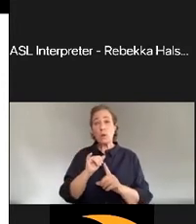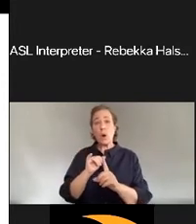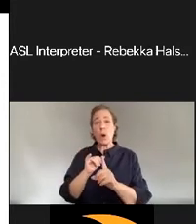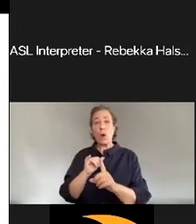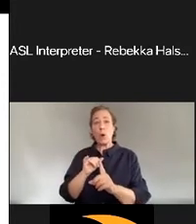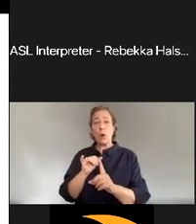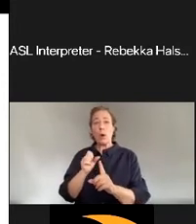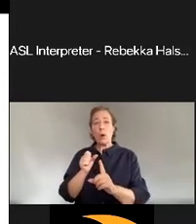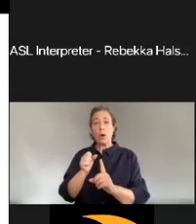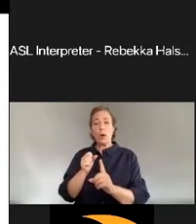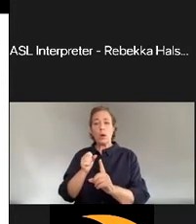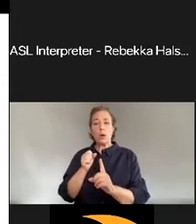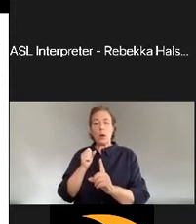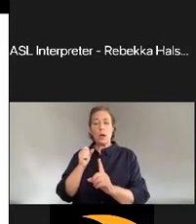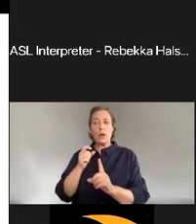on to the next slide.